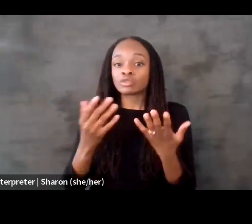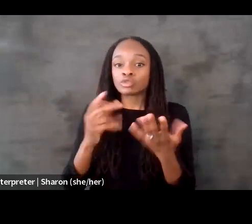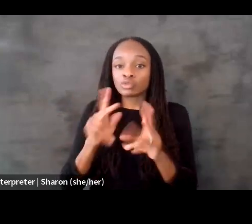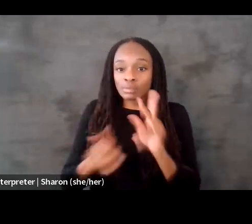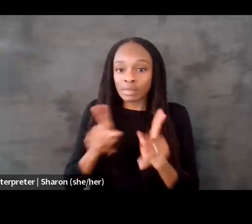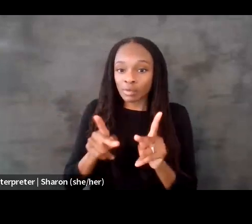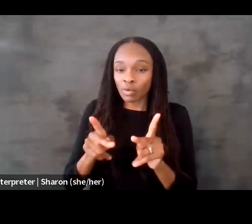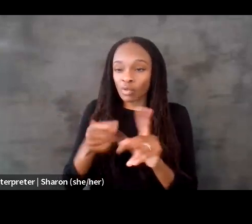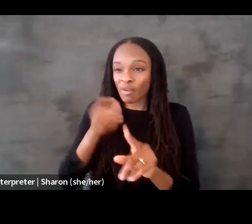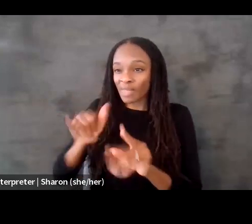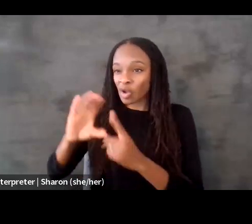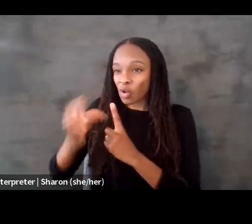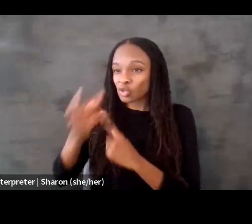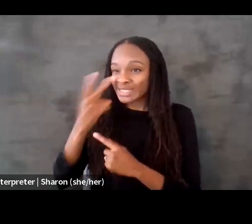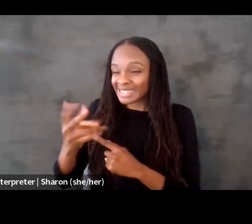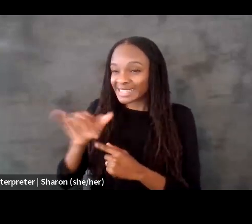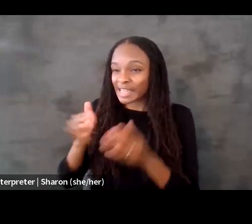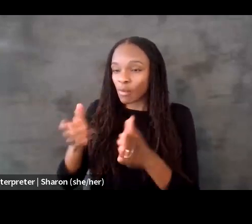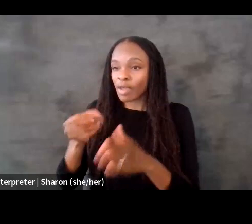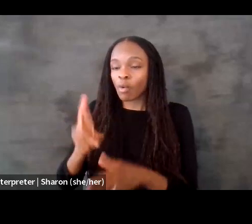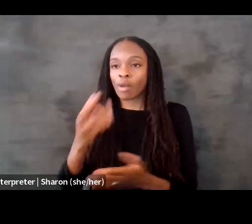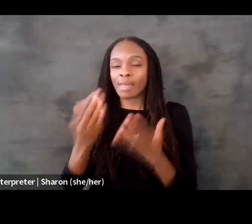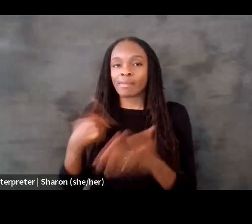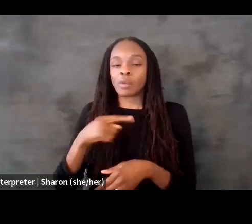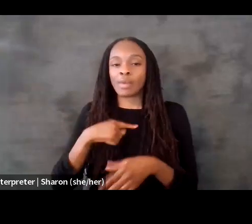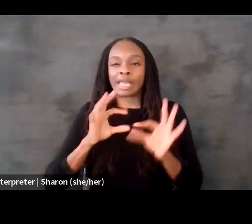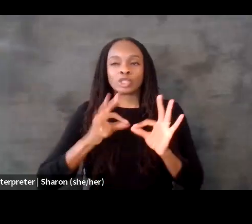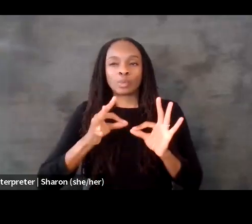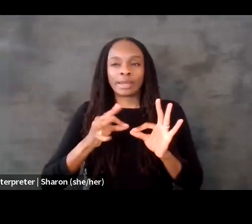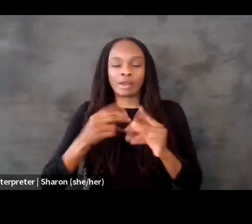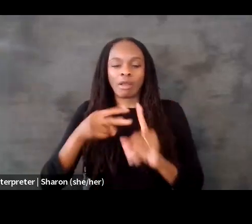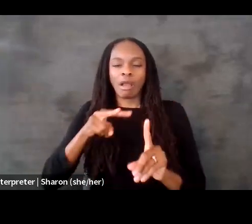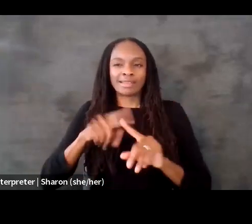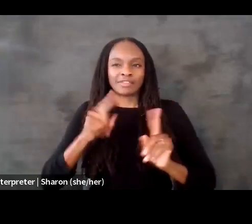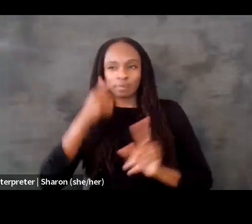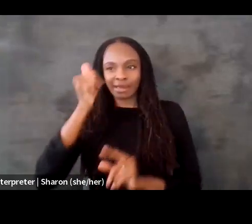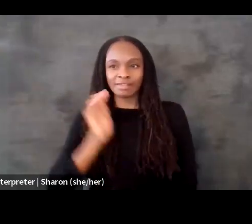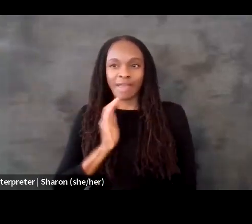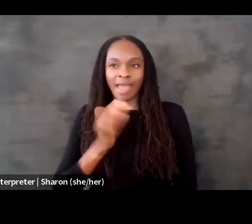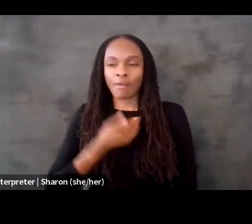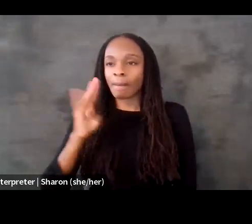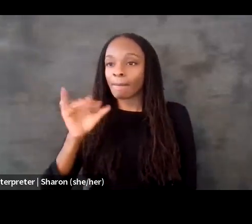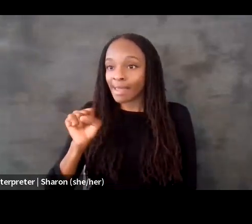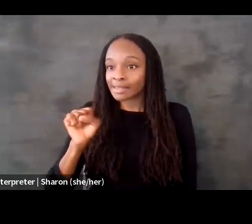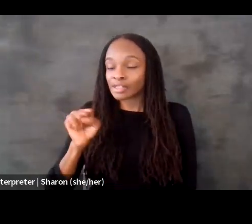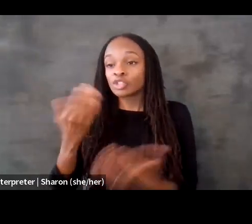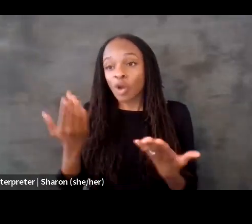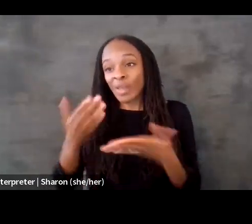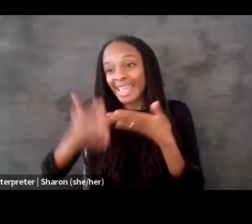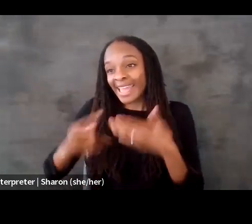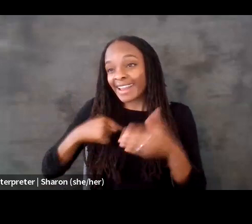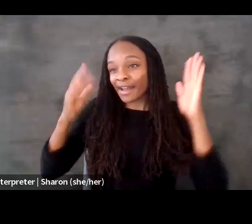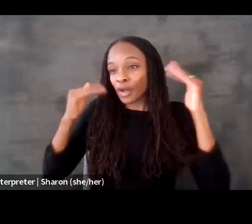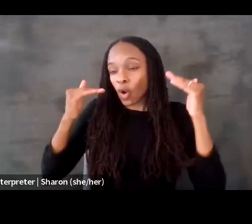way? Or do we really miss the interpretation because of our biases? So I want to leave you with this. At the end, I hope that when we